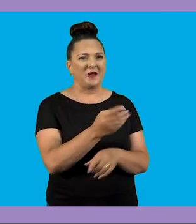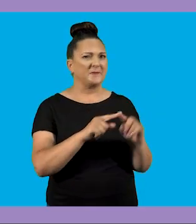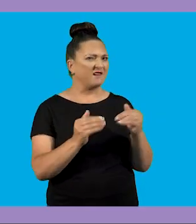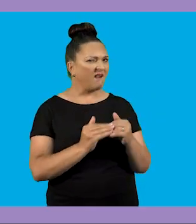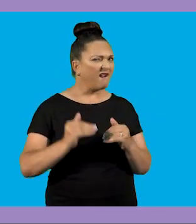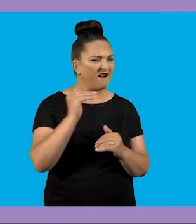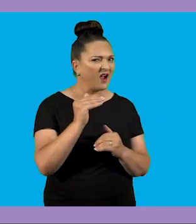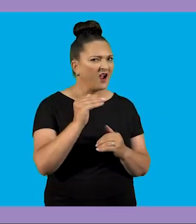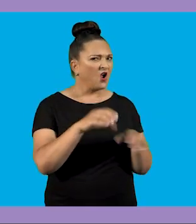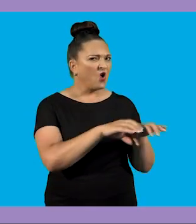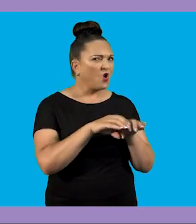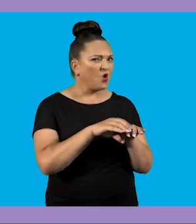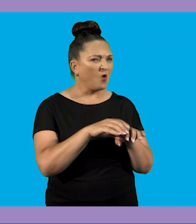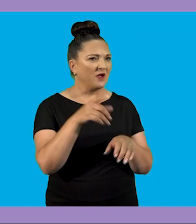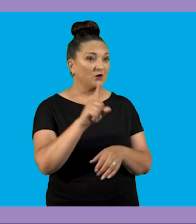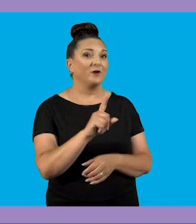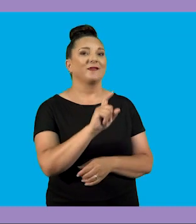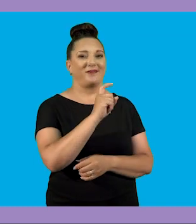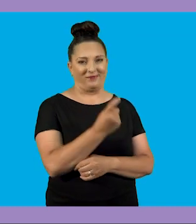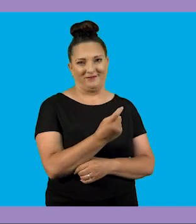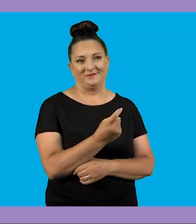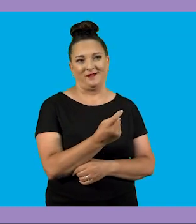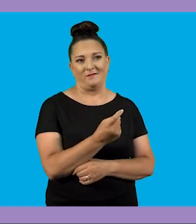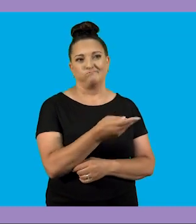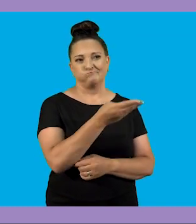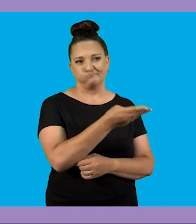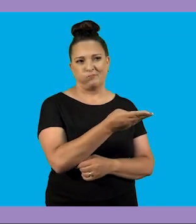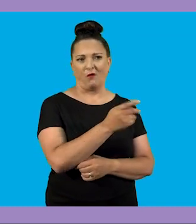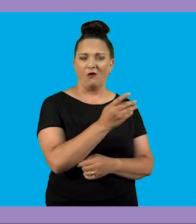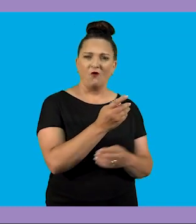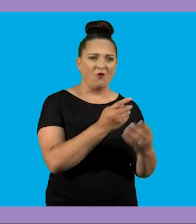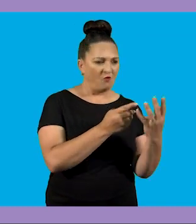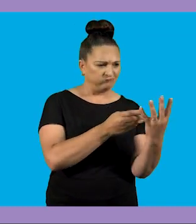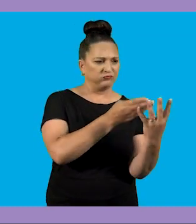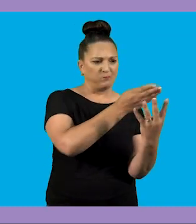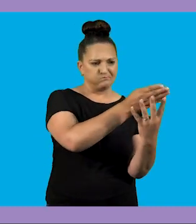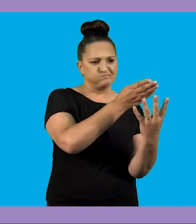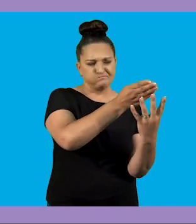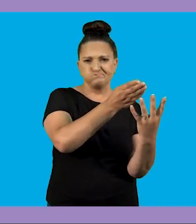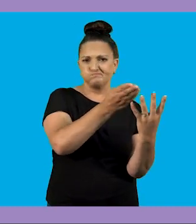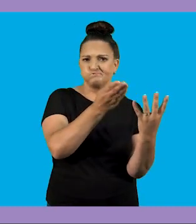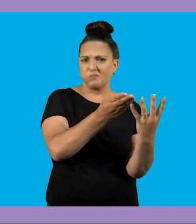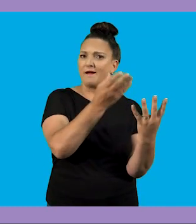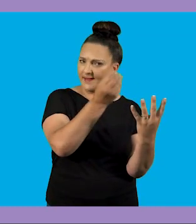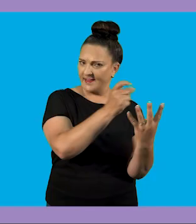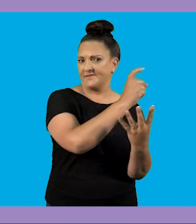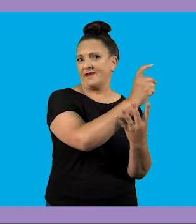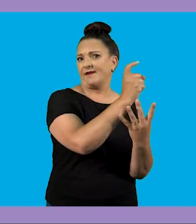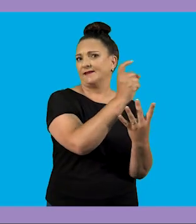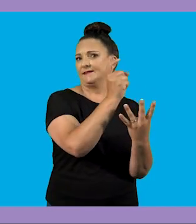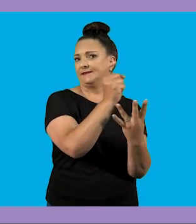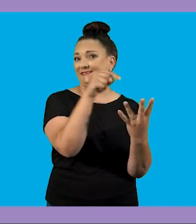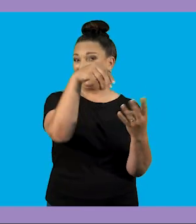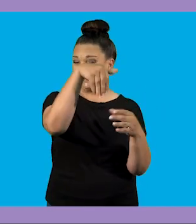factor. So what is that highest common factor there? That is x. So we can see that all four terms have